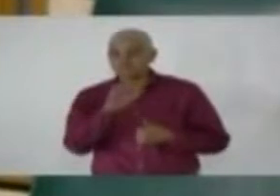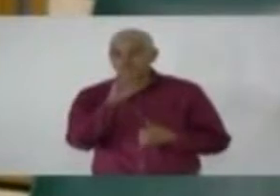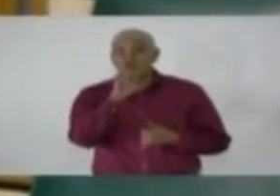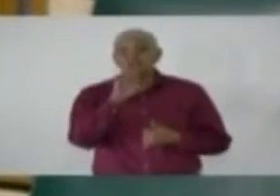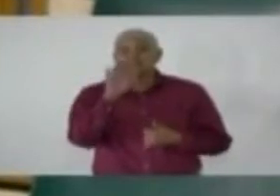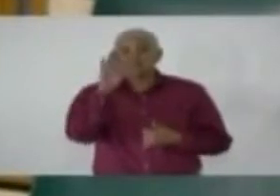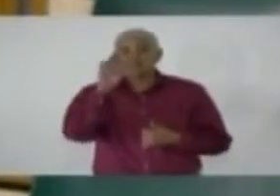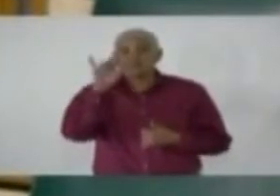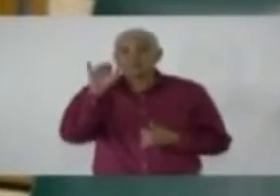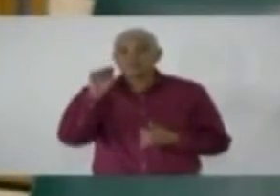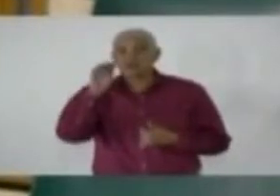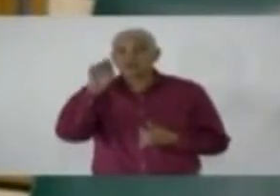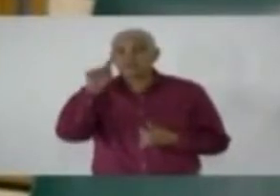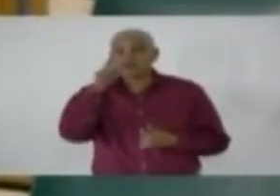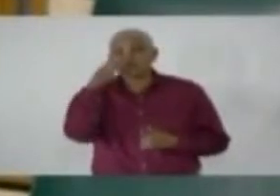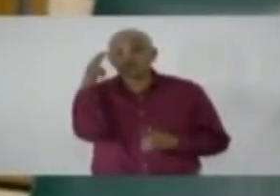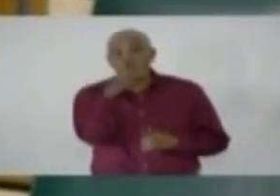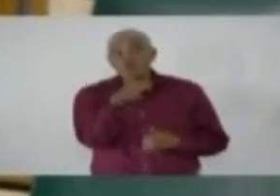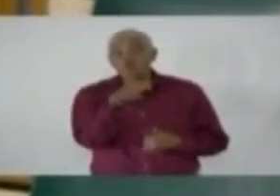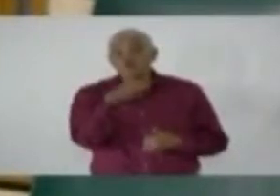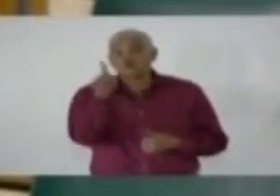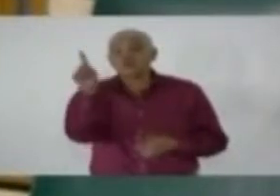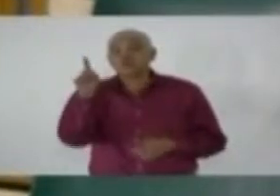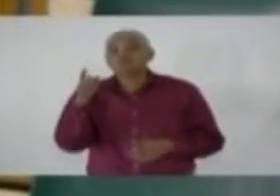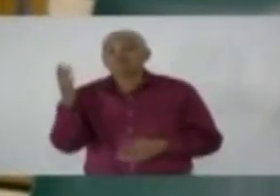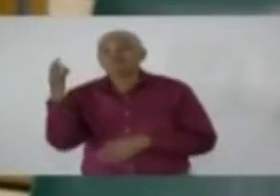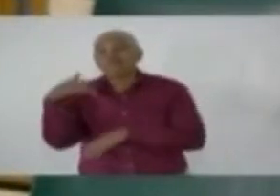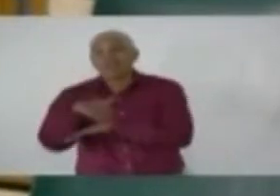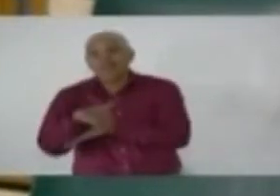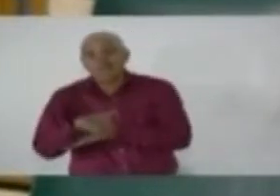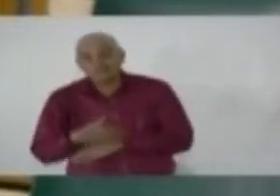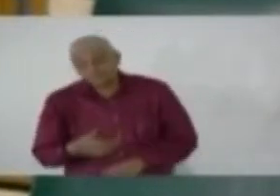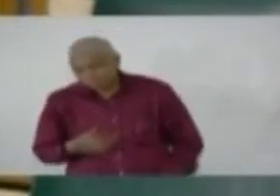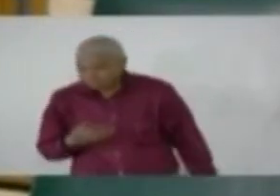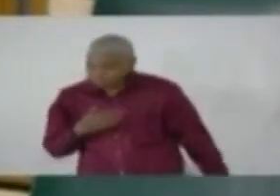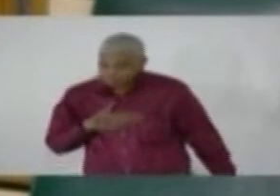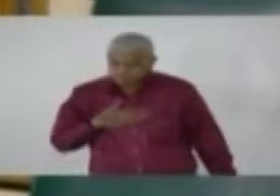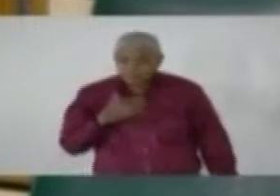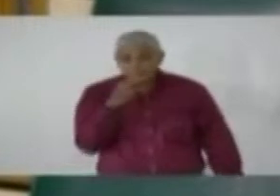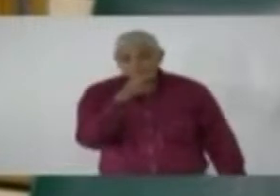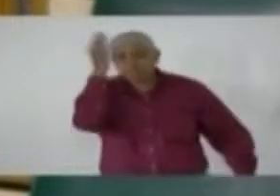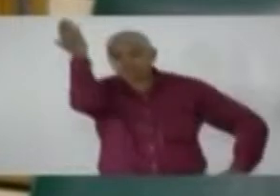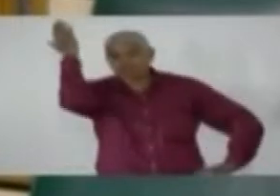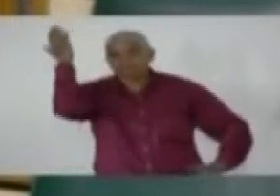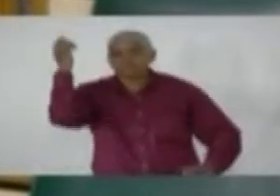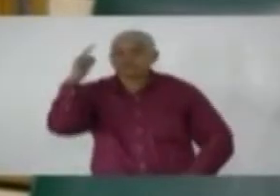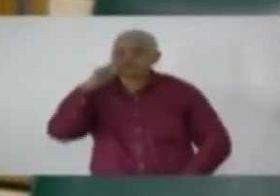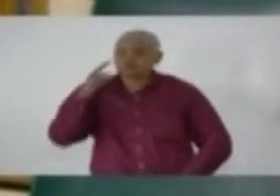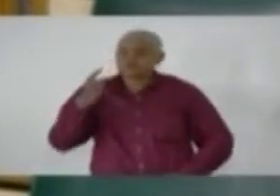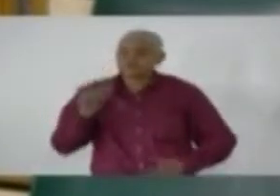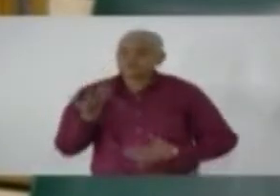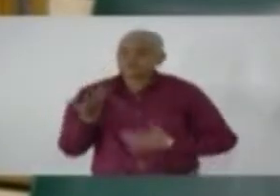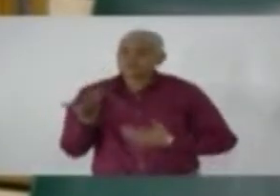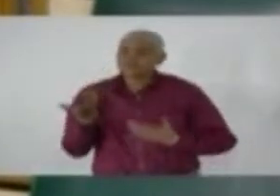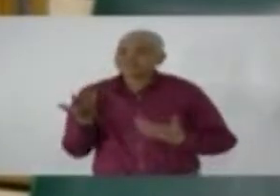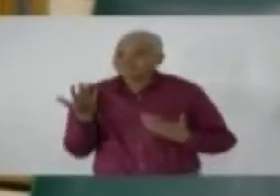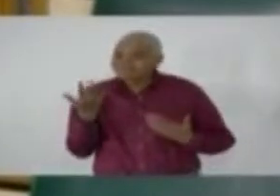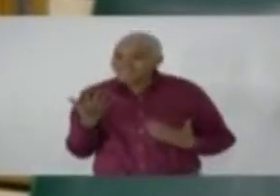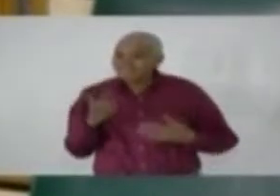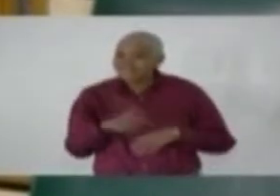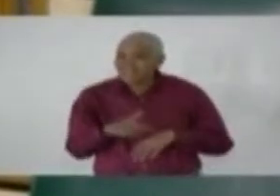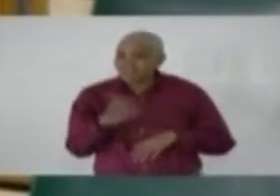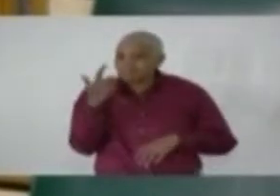Martin, who was gunned down at a wake. A very somber time, obviously being at a